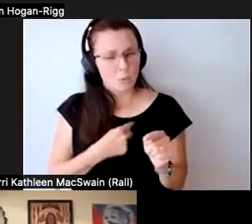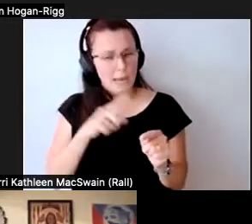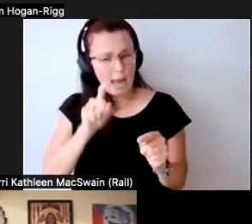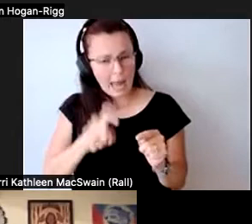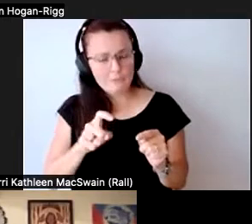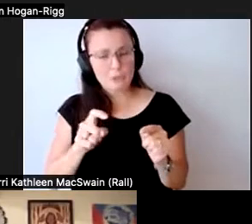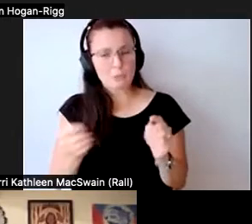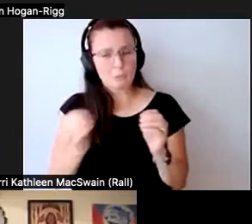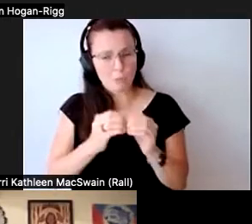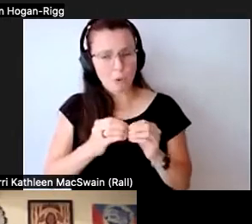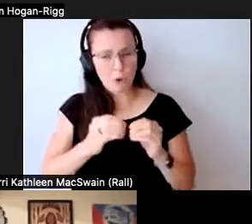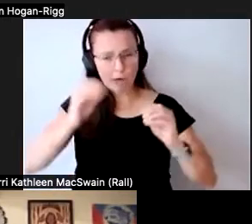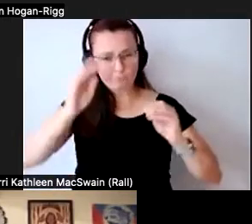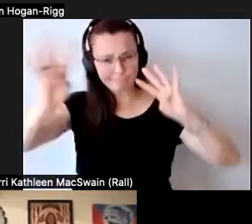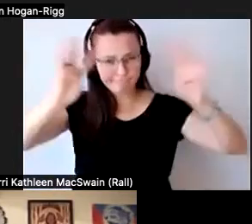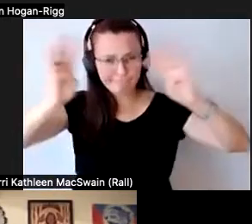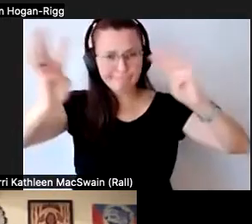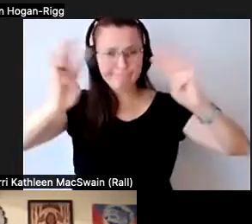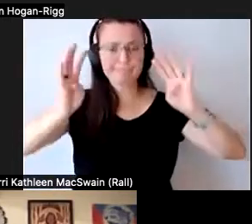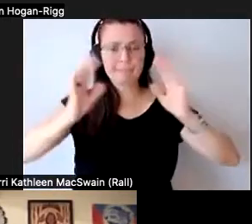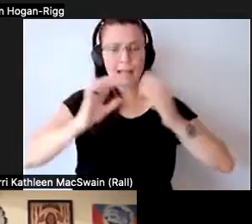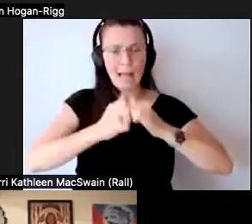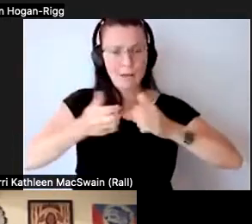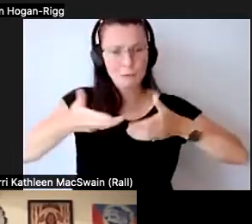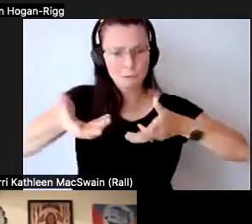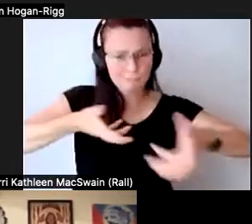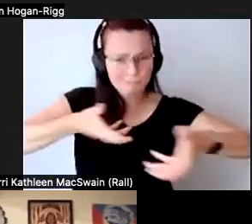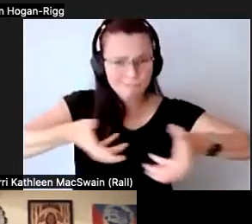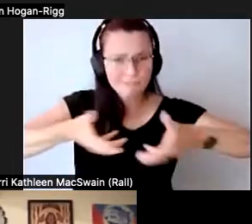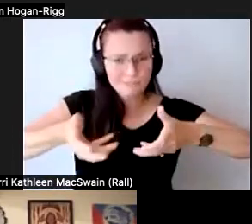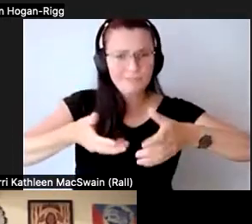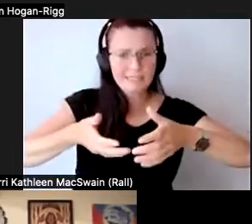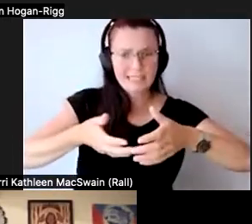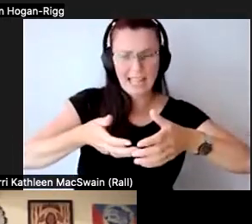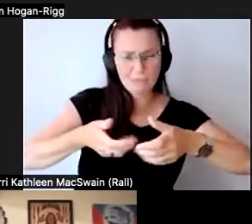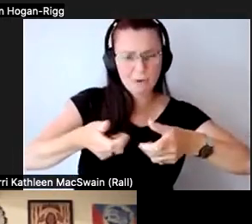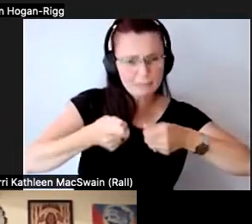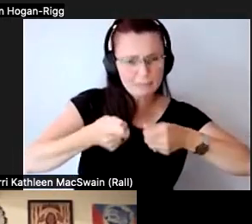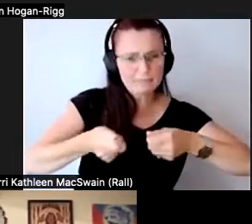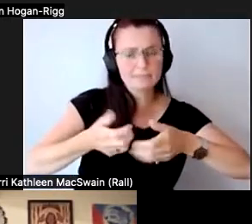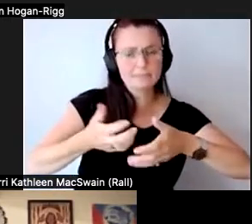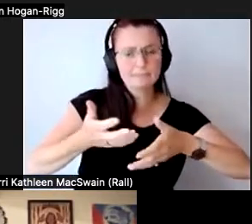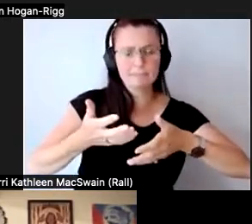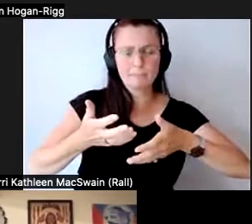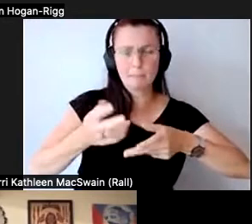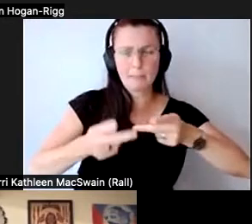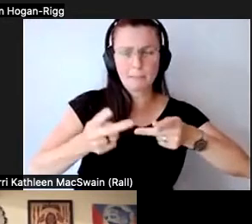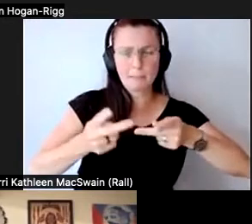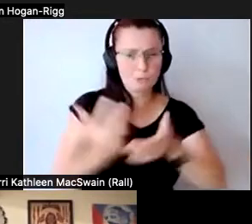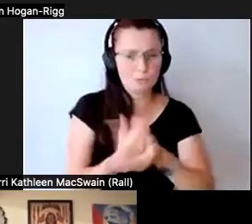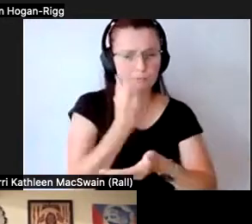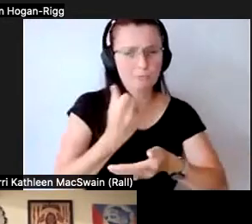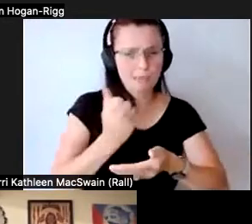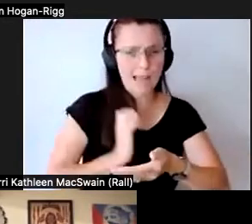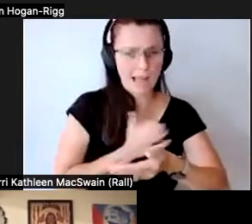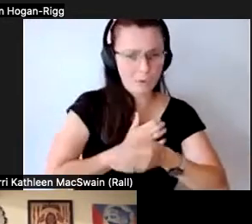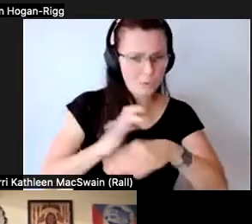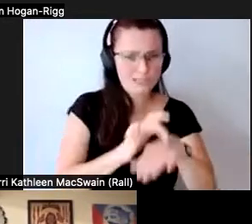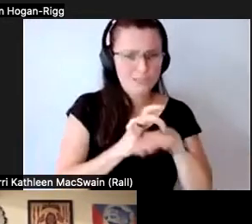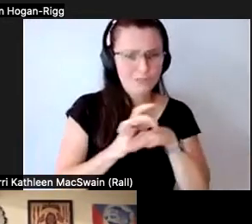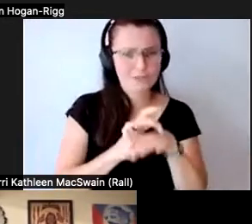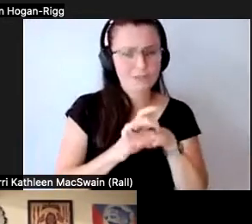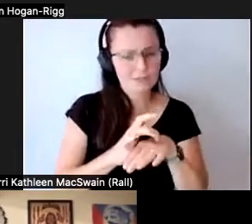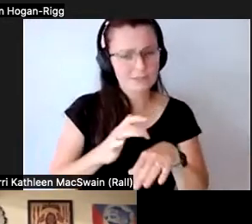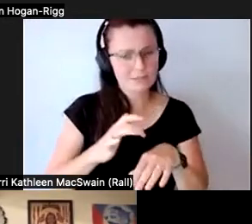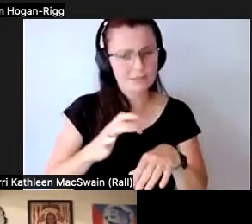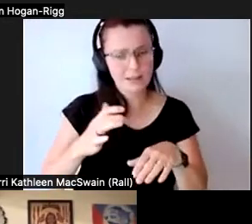to engage with people who are not benefiting from the current resources that we are offering. And that includes